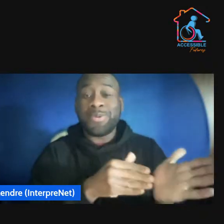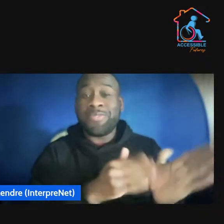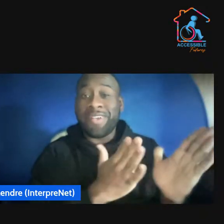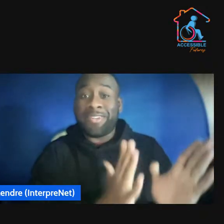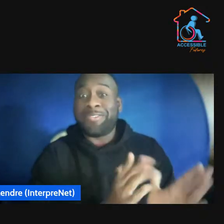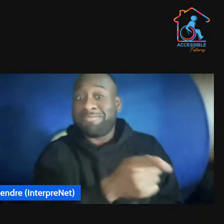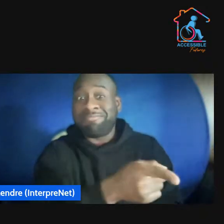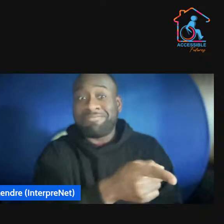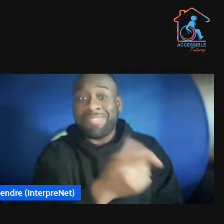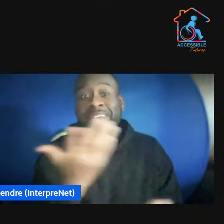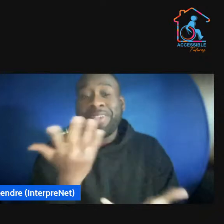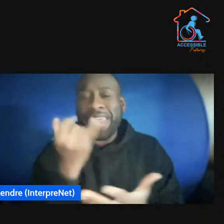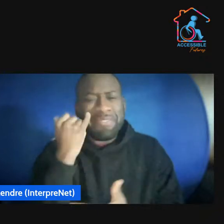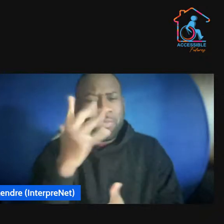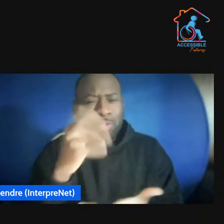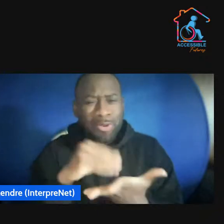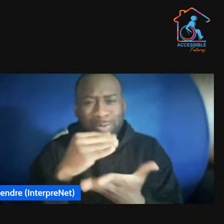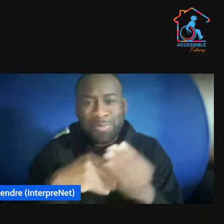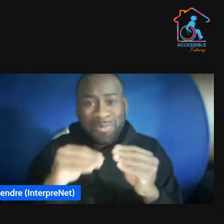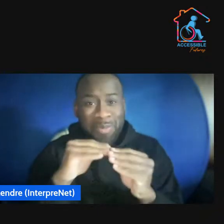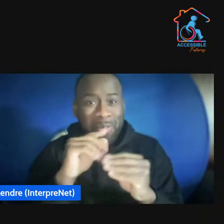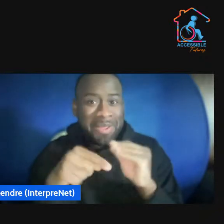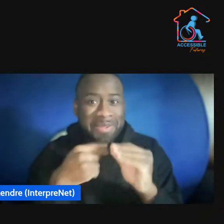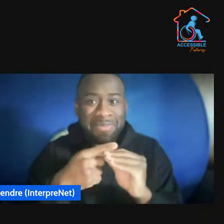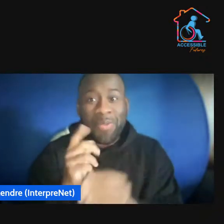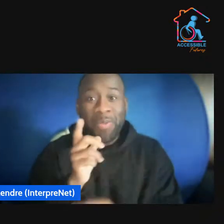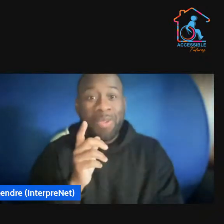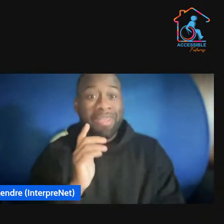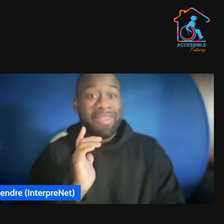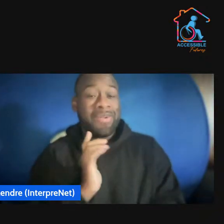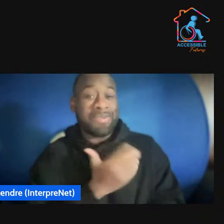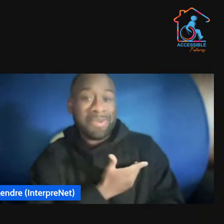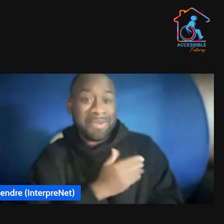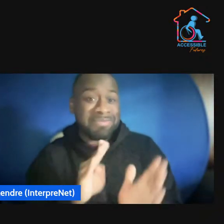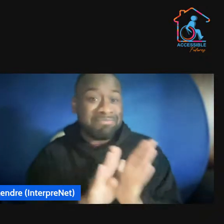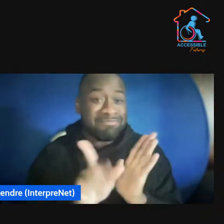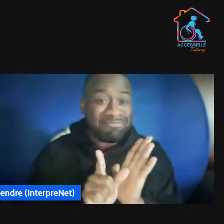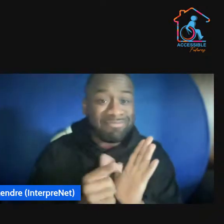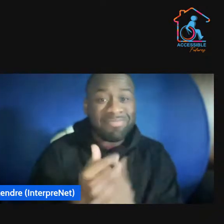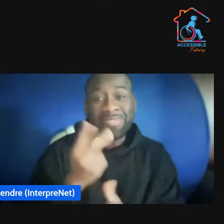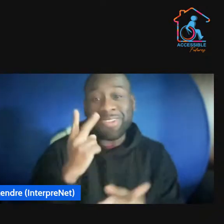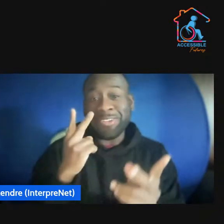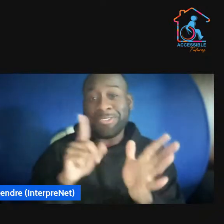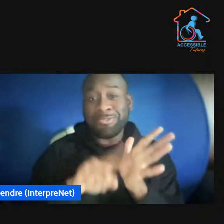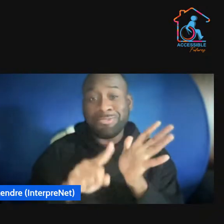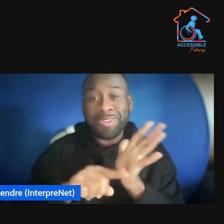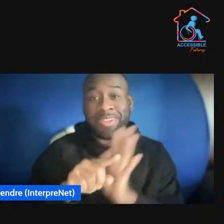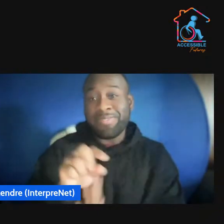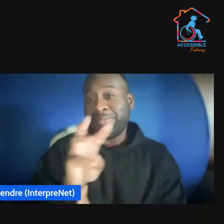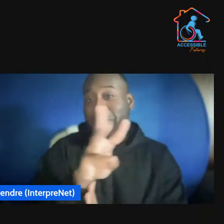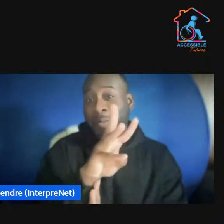about who we are and what we do, I encourage you to check out our website at cil.org.